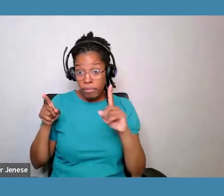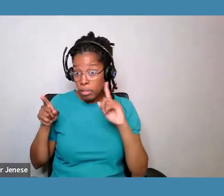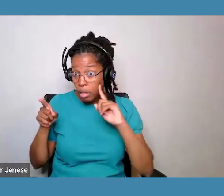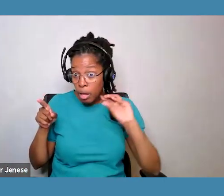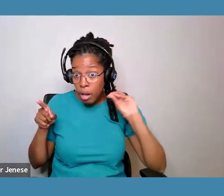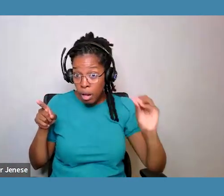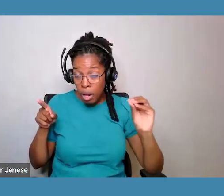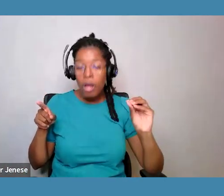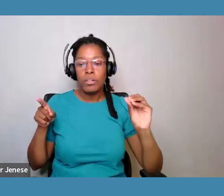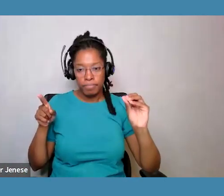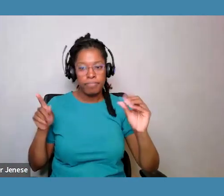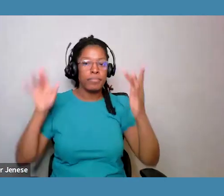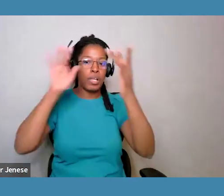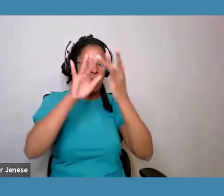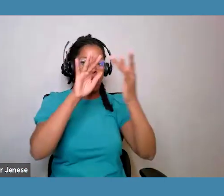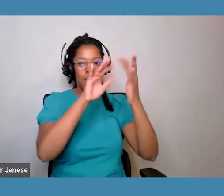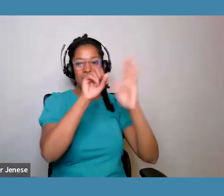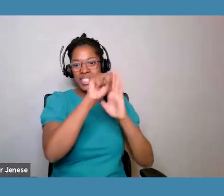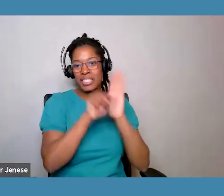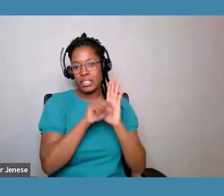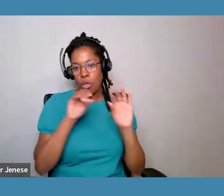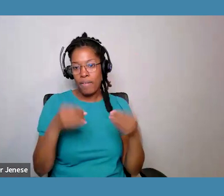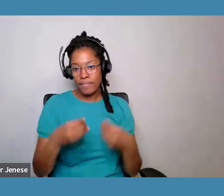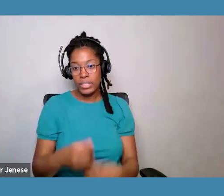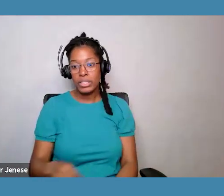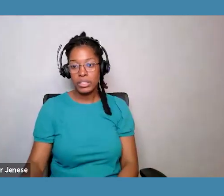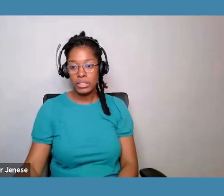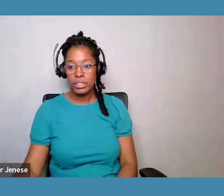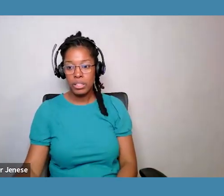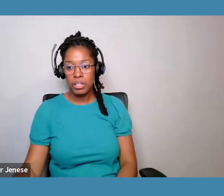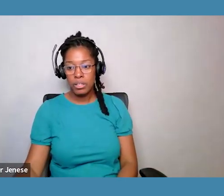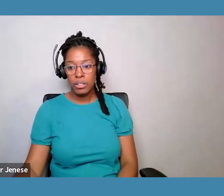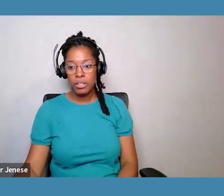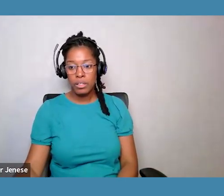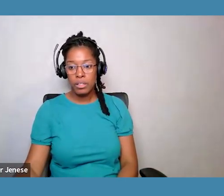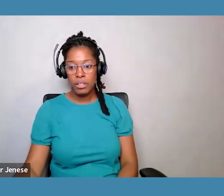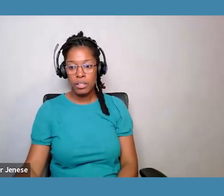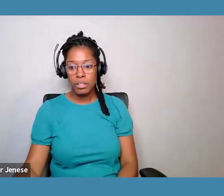them, then I will start contacting the state office.